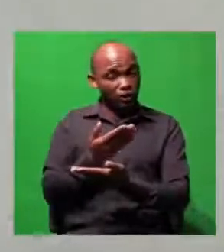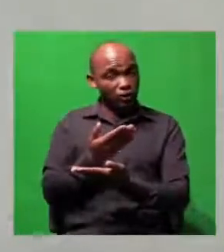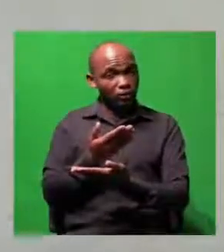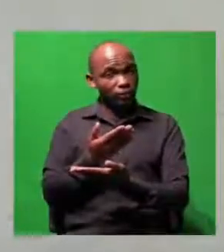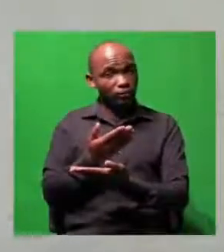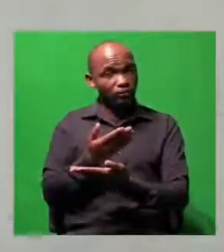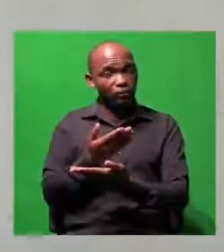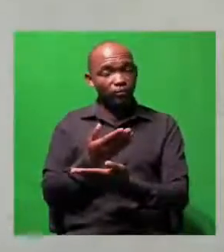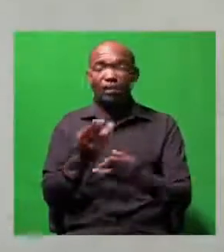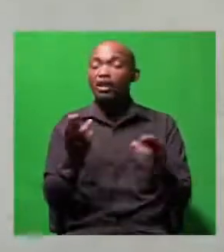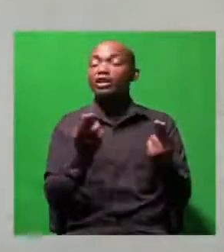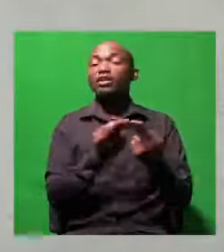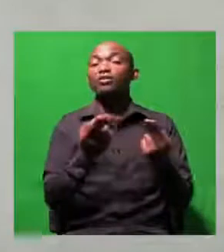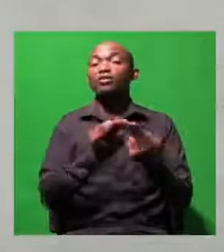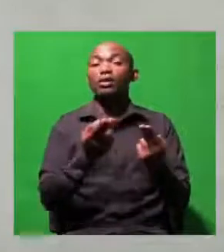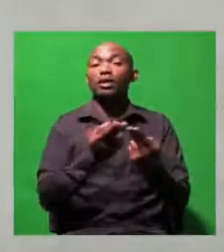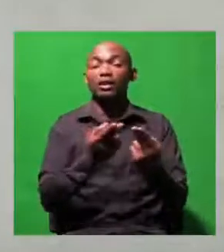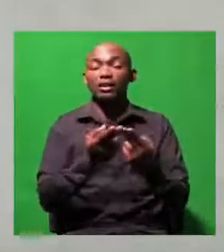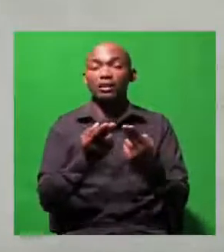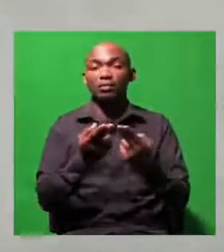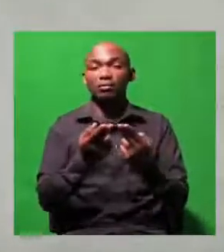was distributed